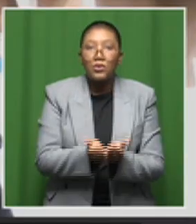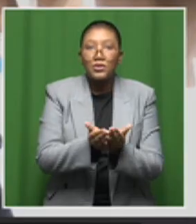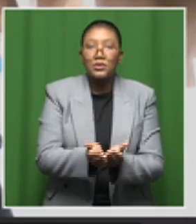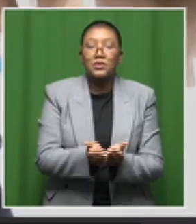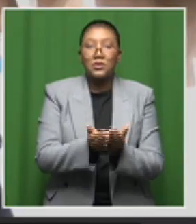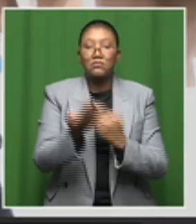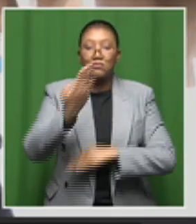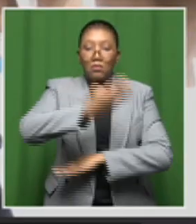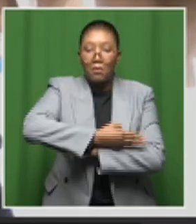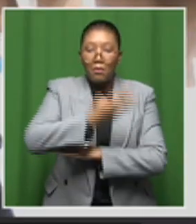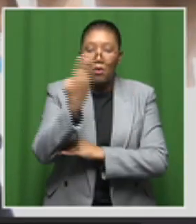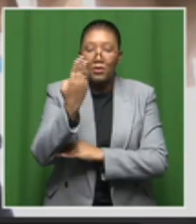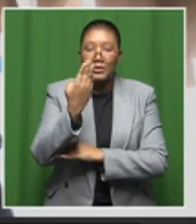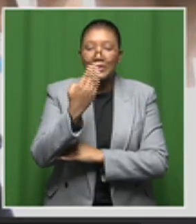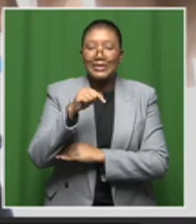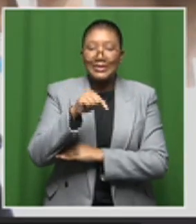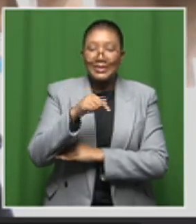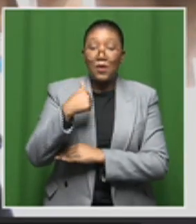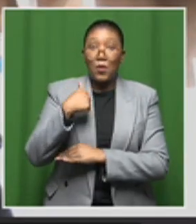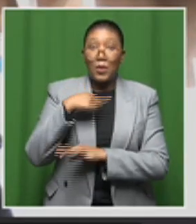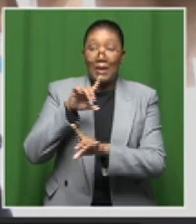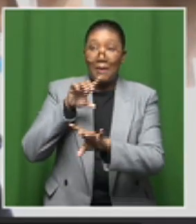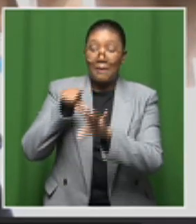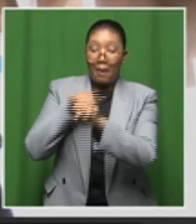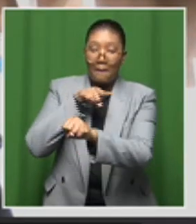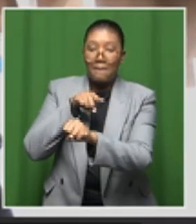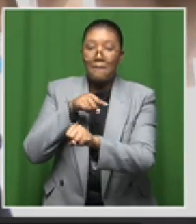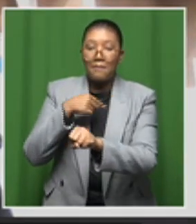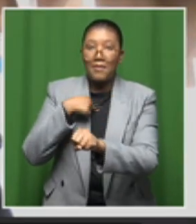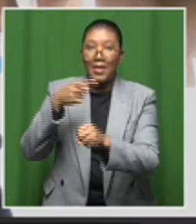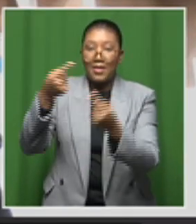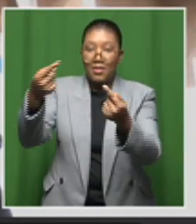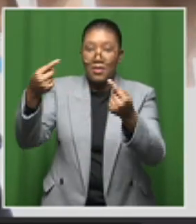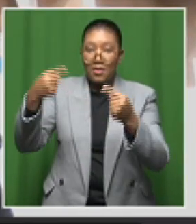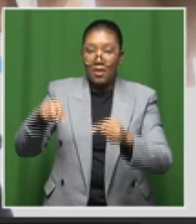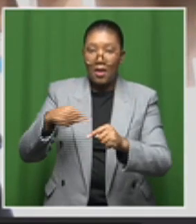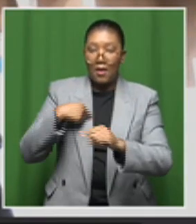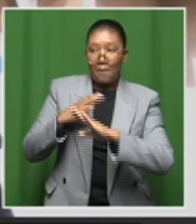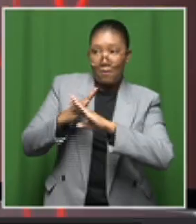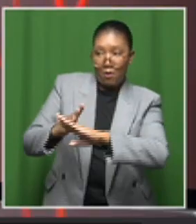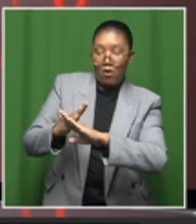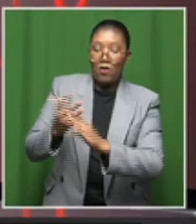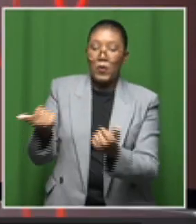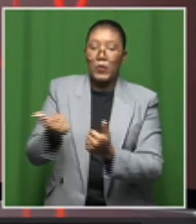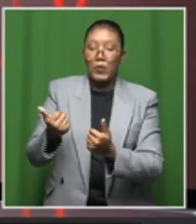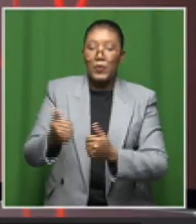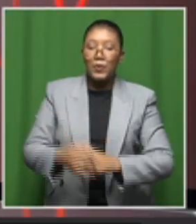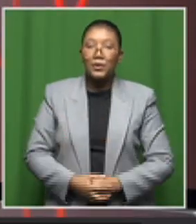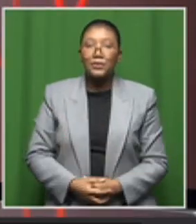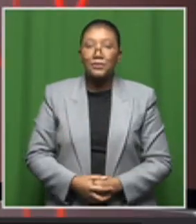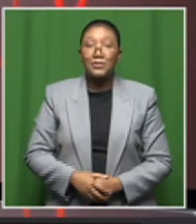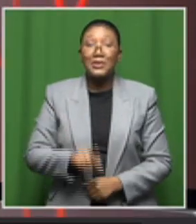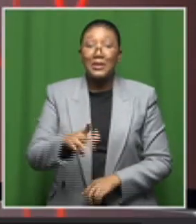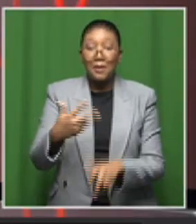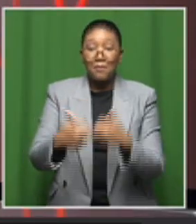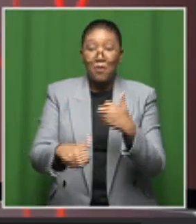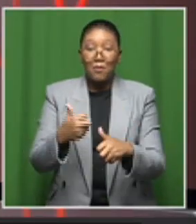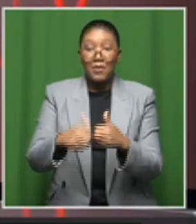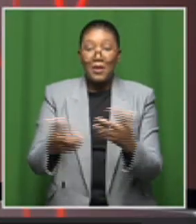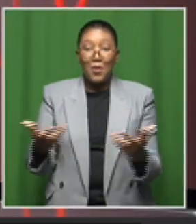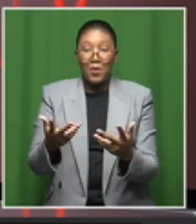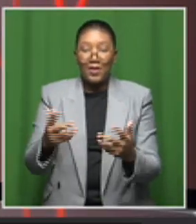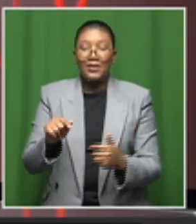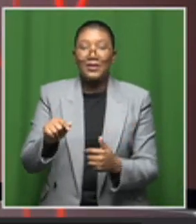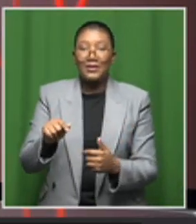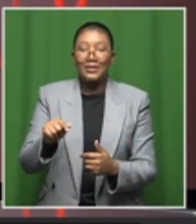border management agencies is so critical, because we don't want them to be in the country. Yeah, and that's where you find problems happening as well. And I know